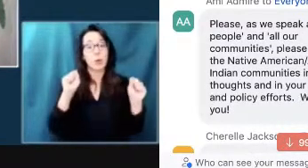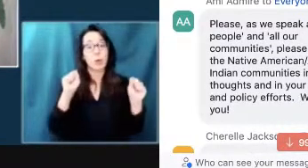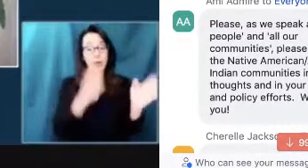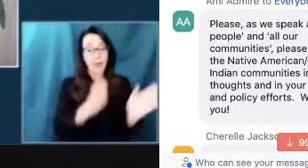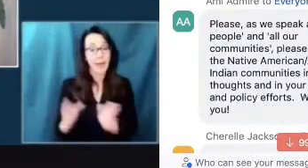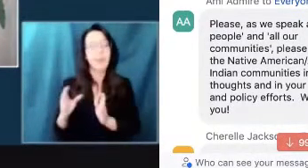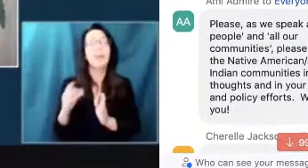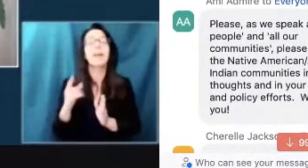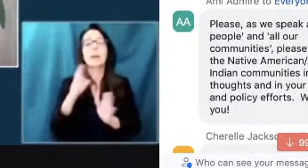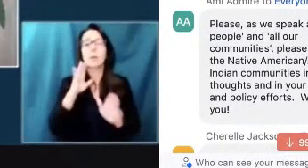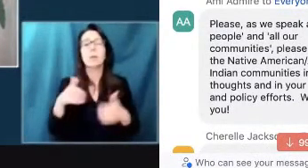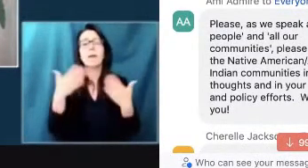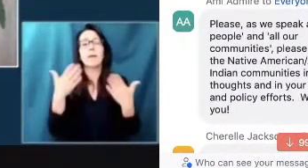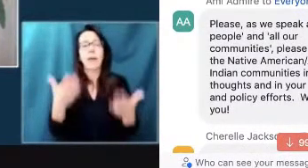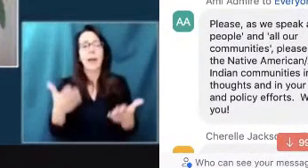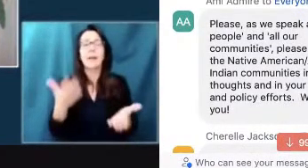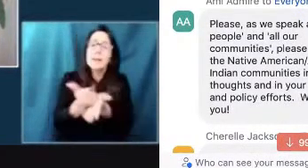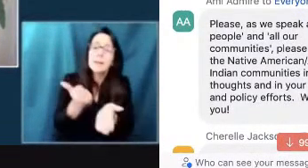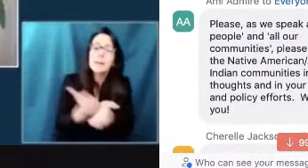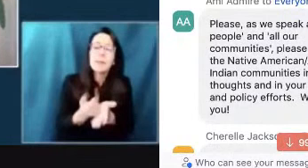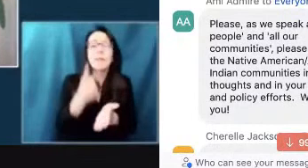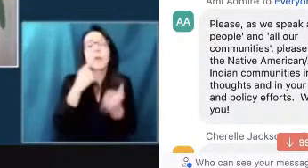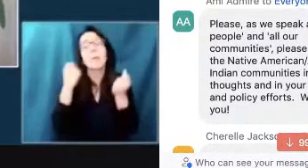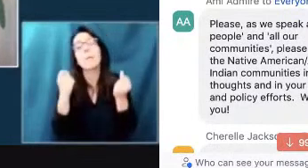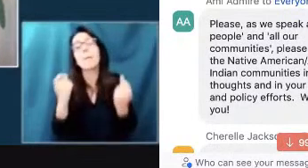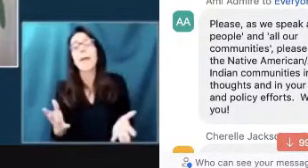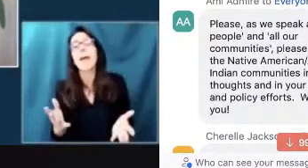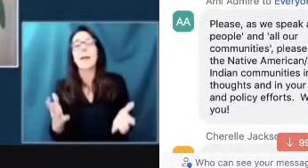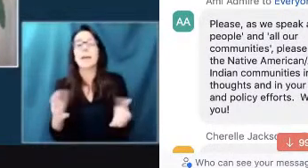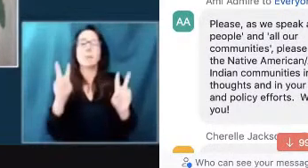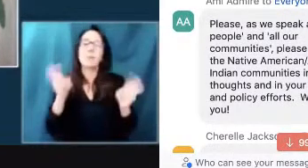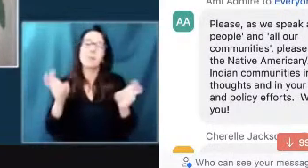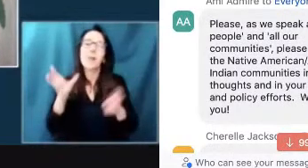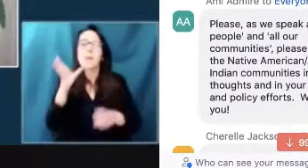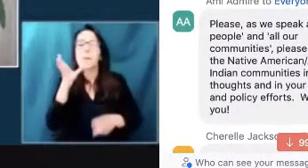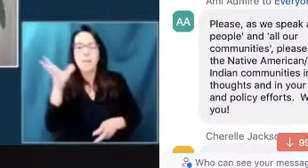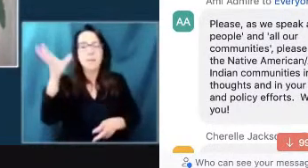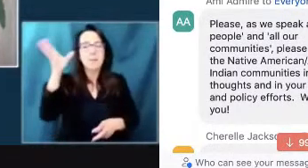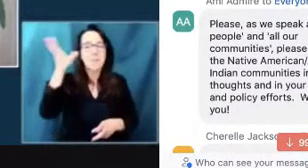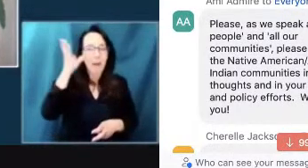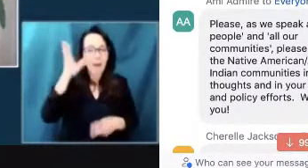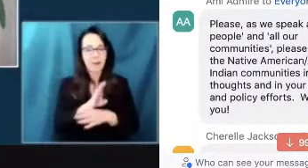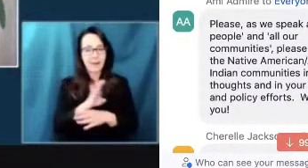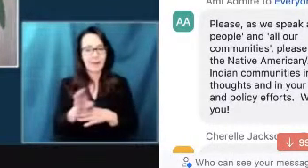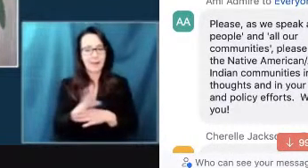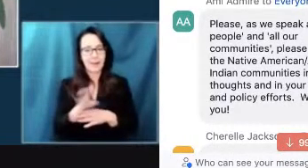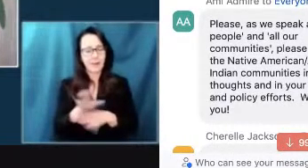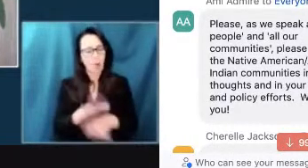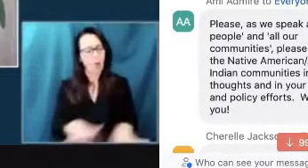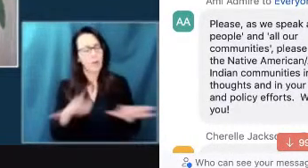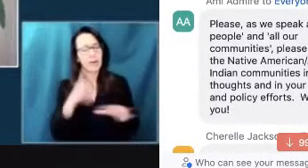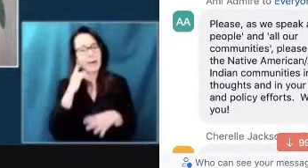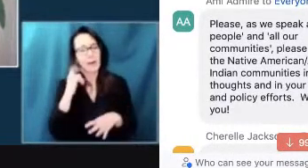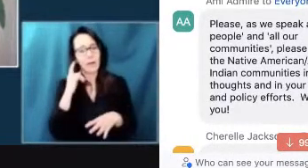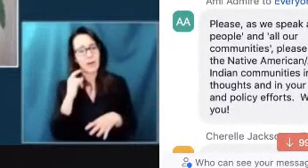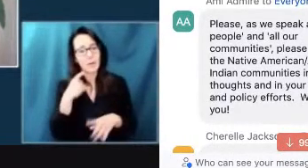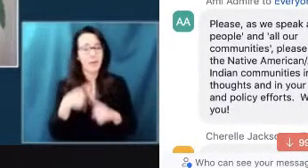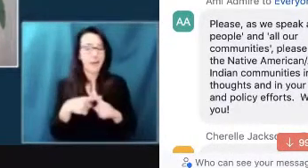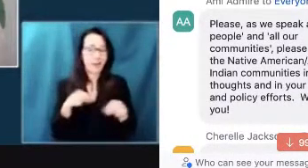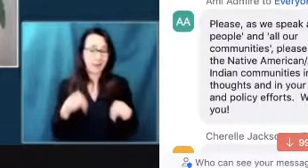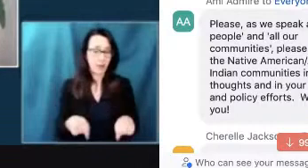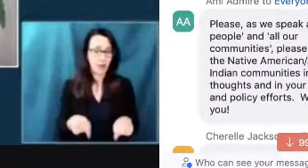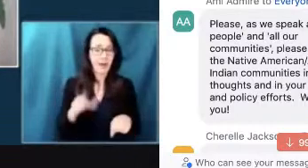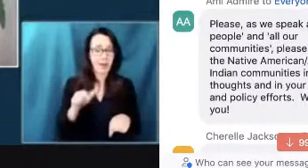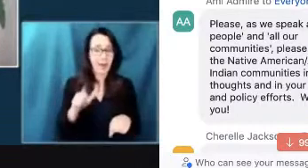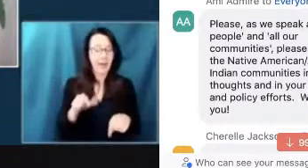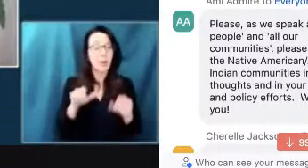many mom and pop businesses throughout our state and right here in Los Angeles County. They were able to pay their staff and